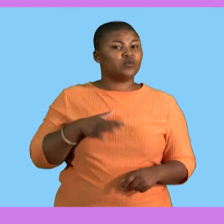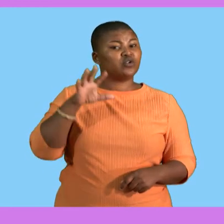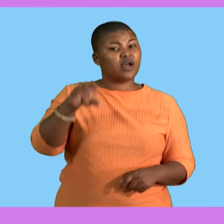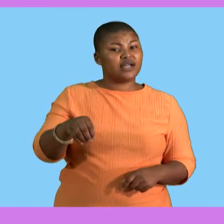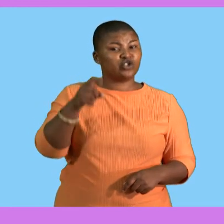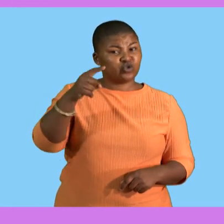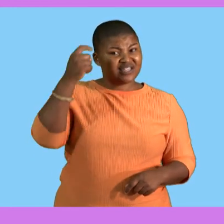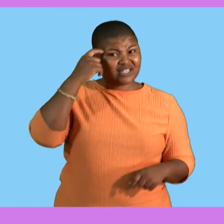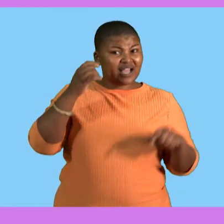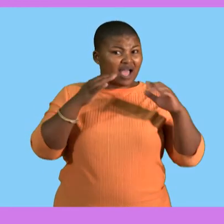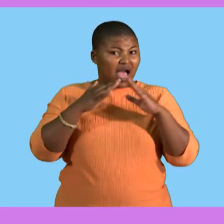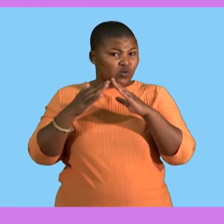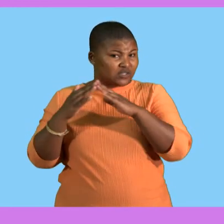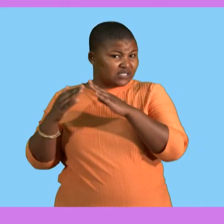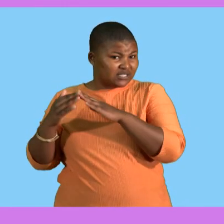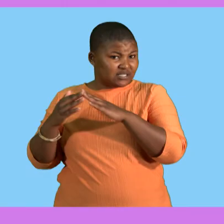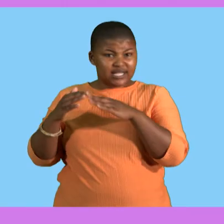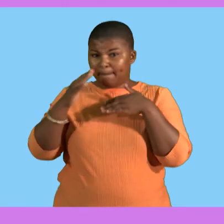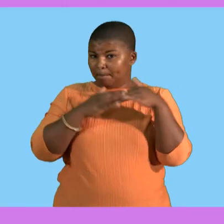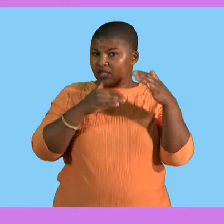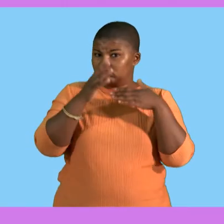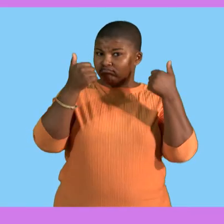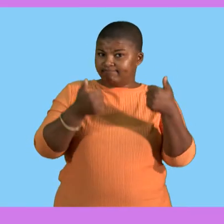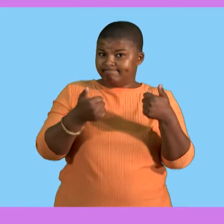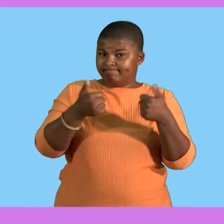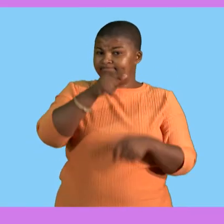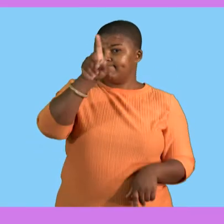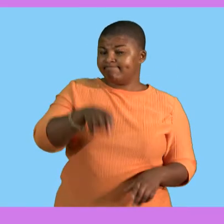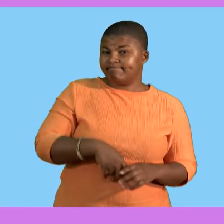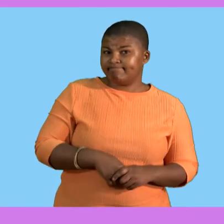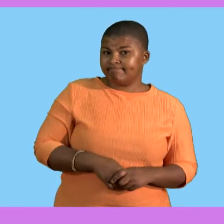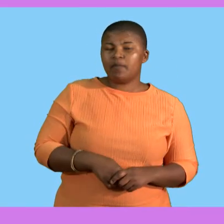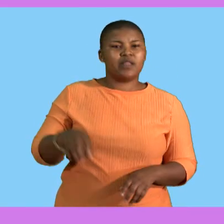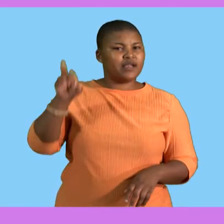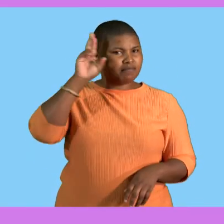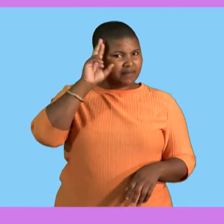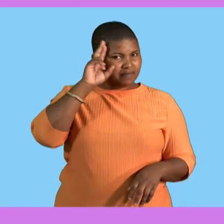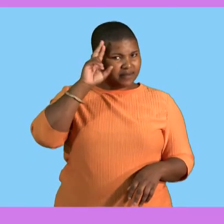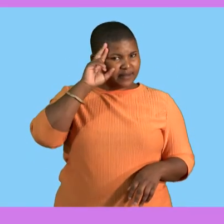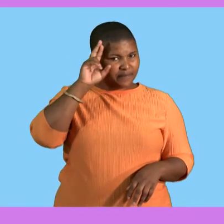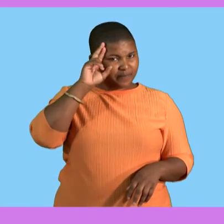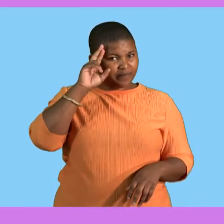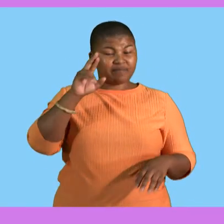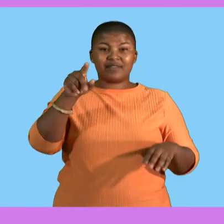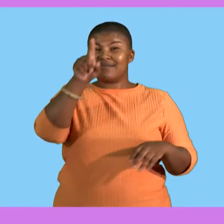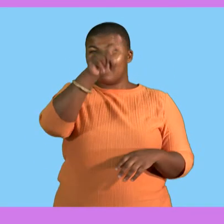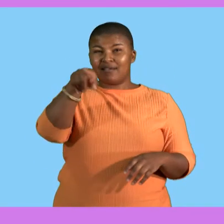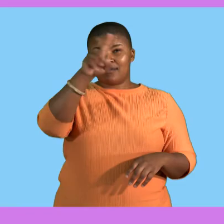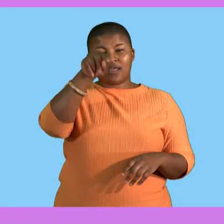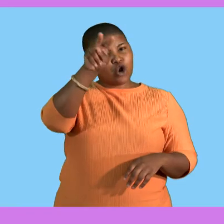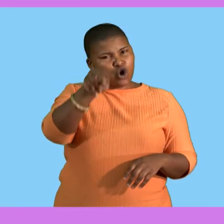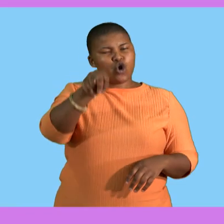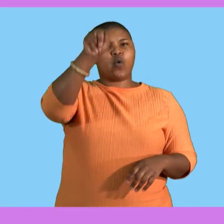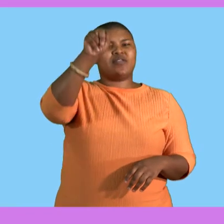do you think this house is built in the correct direction? Remember, this part of the house